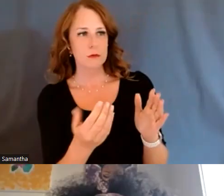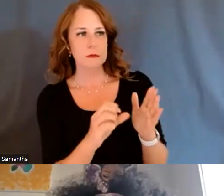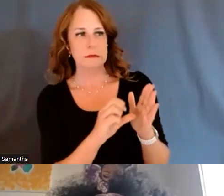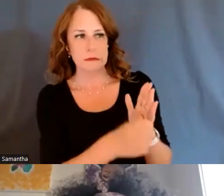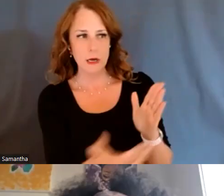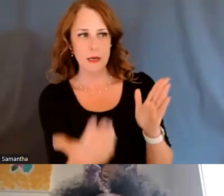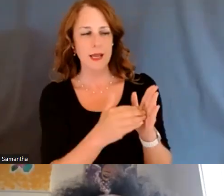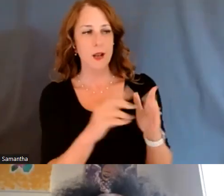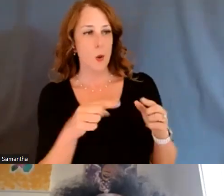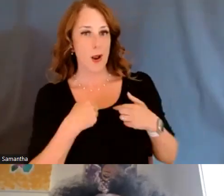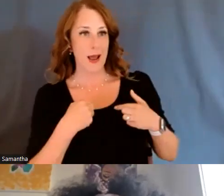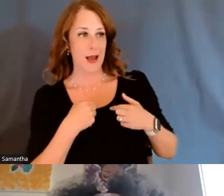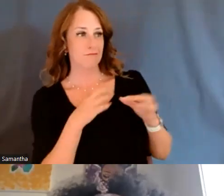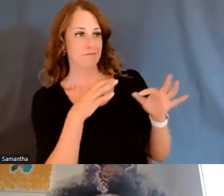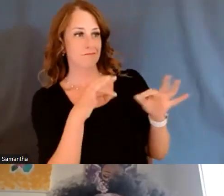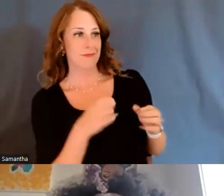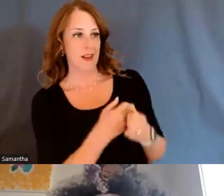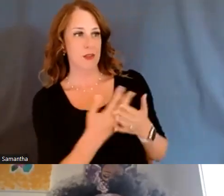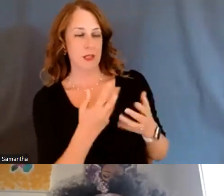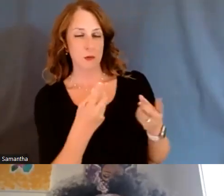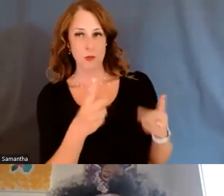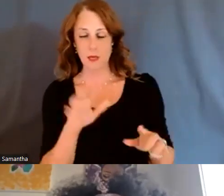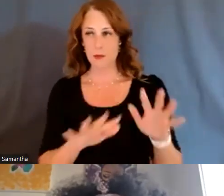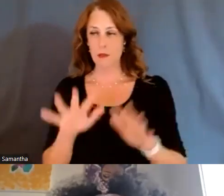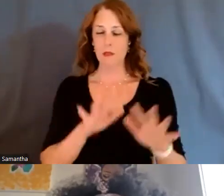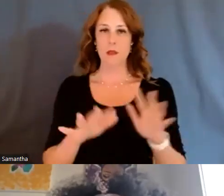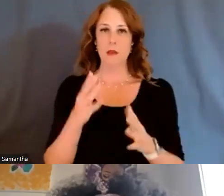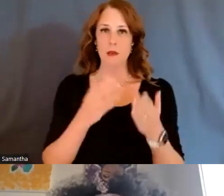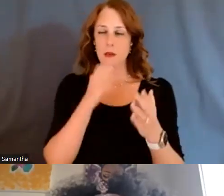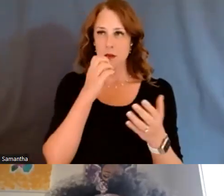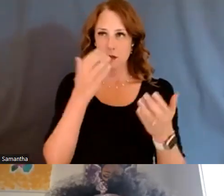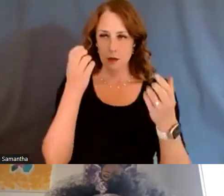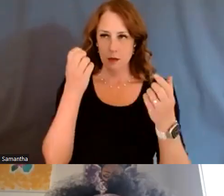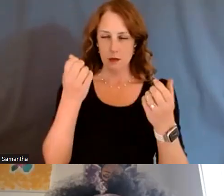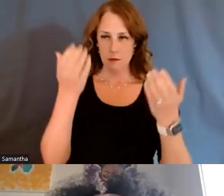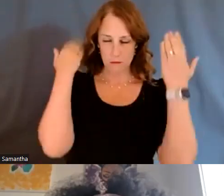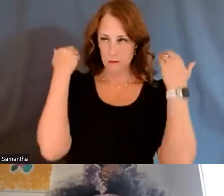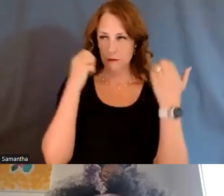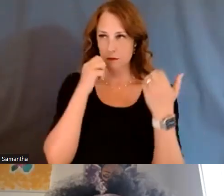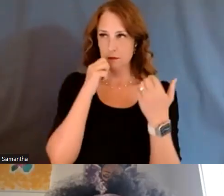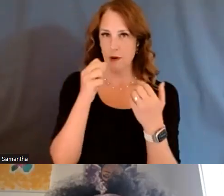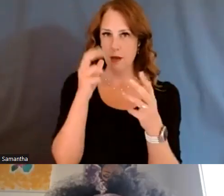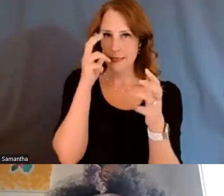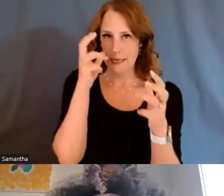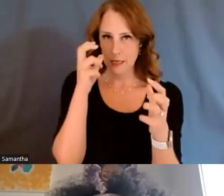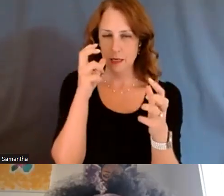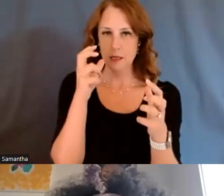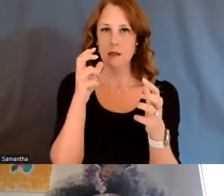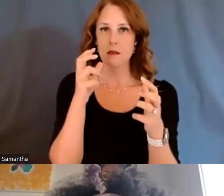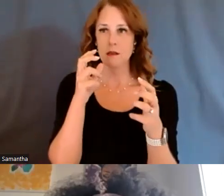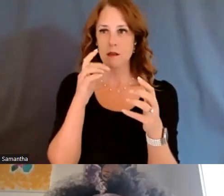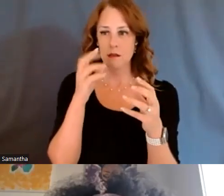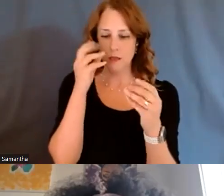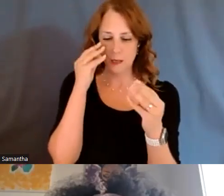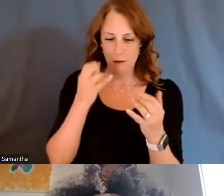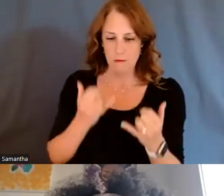to them. They're worried about what's going to happen in this next hour or so in this room. So